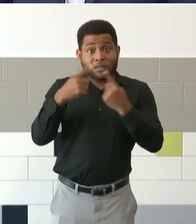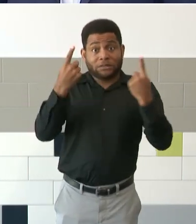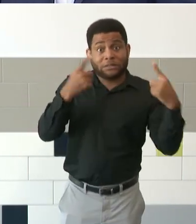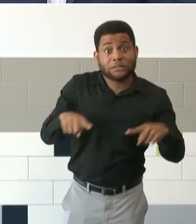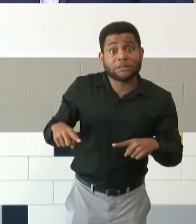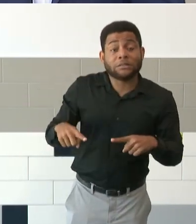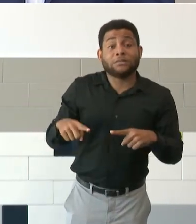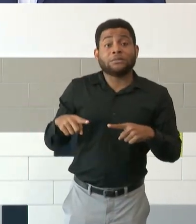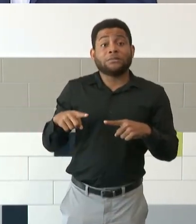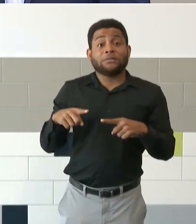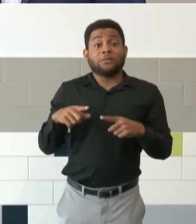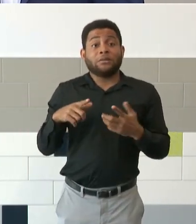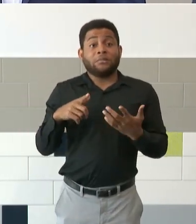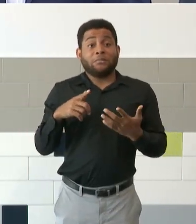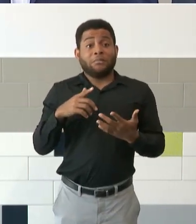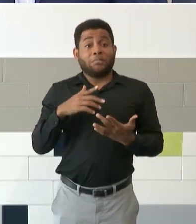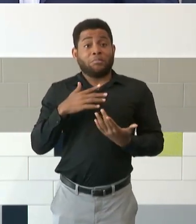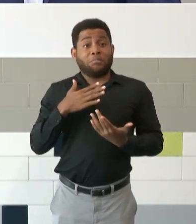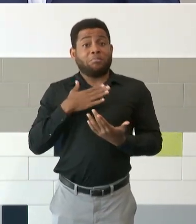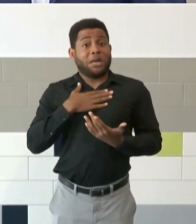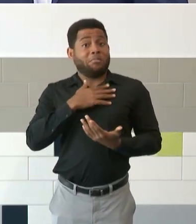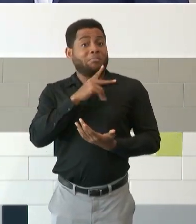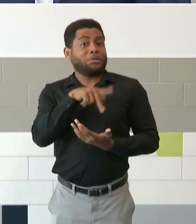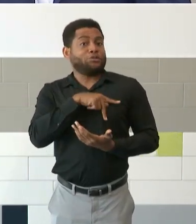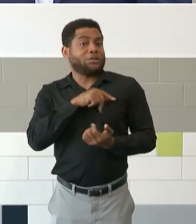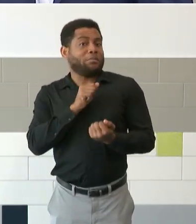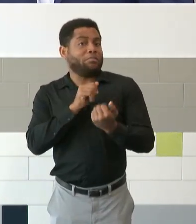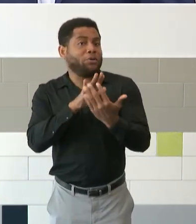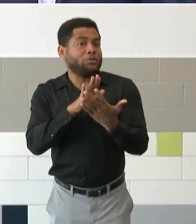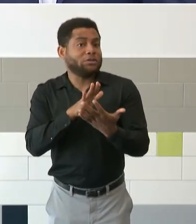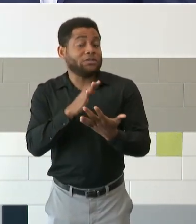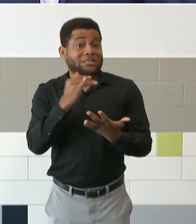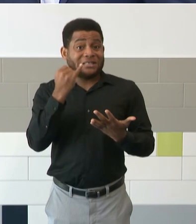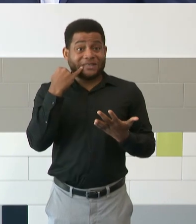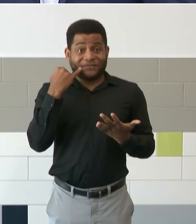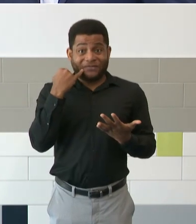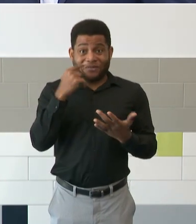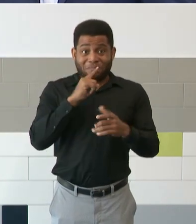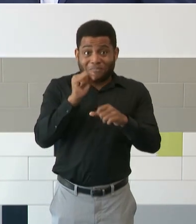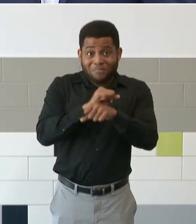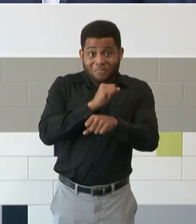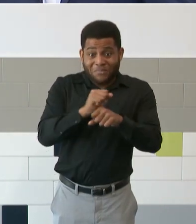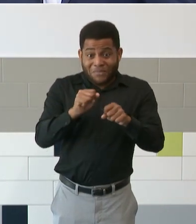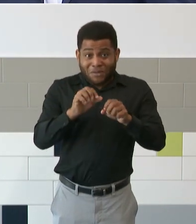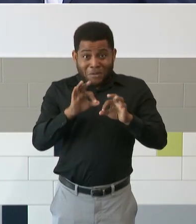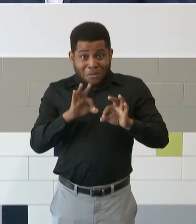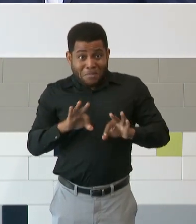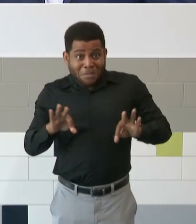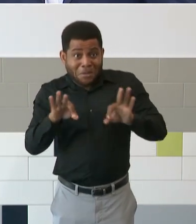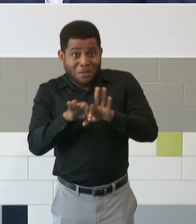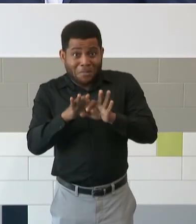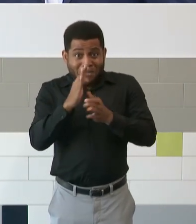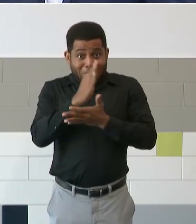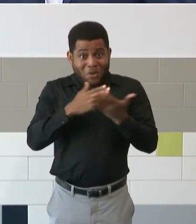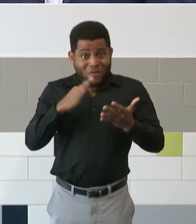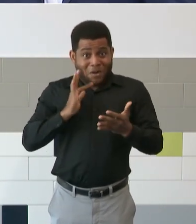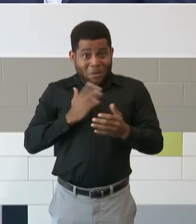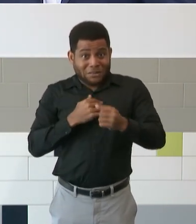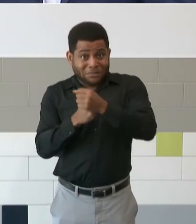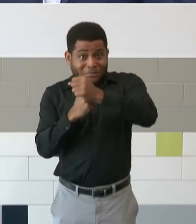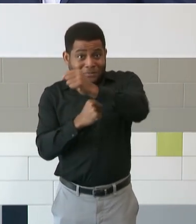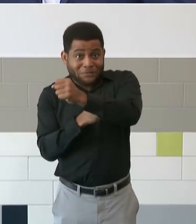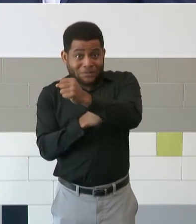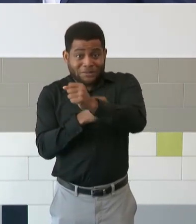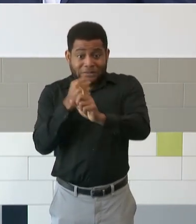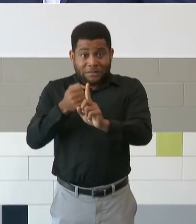how I approach things, if there is a critical piece of our infrastructure that's impacted that can be